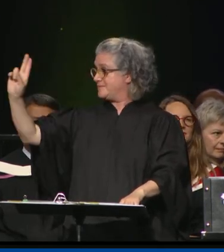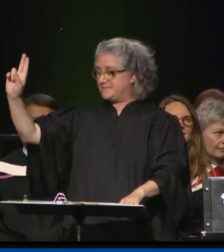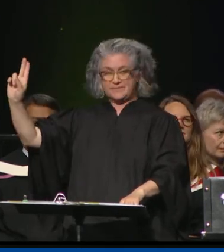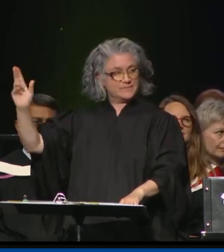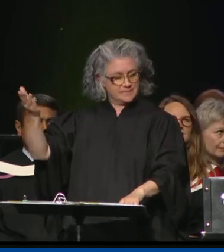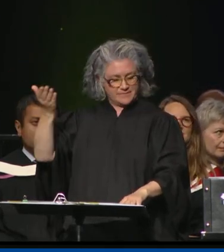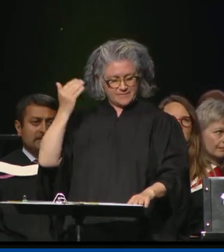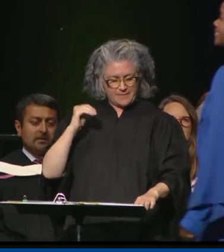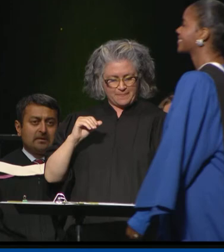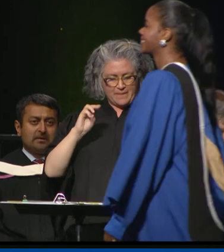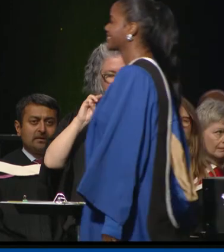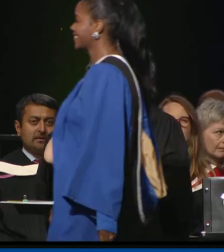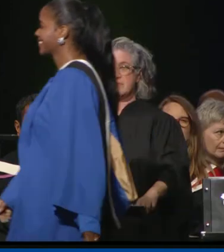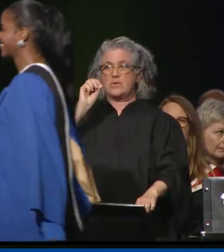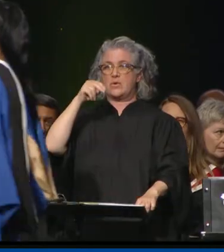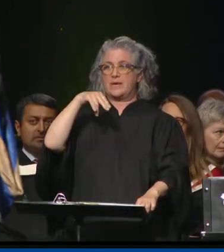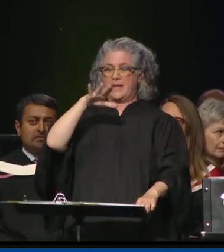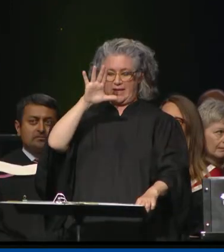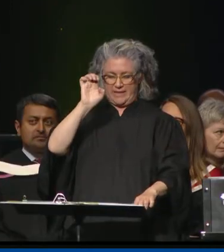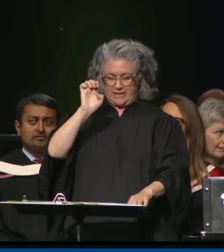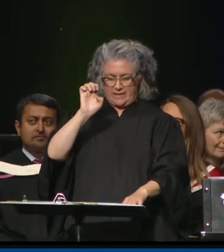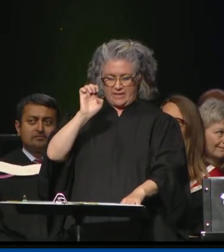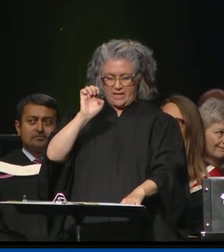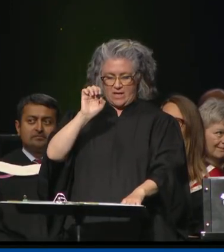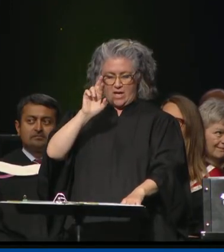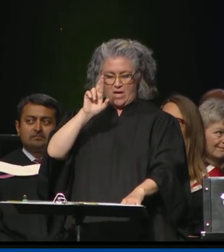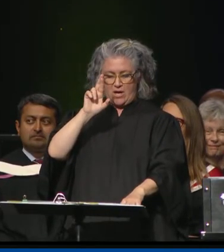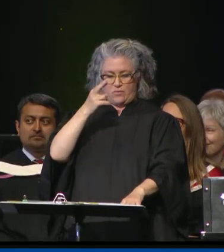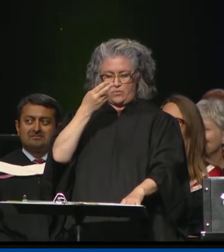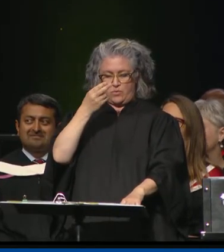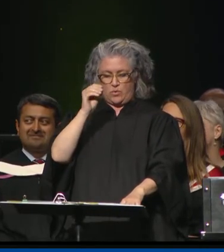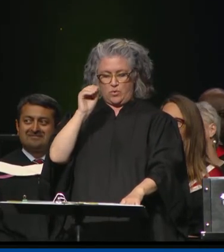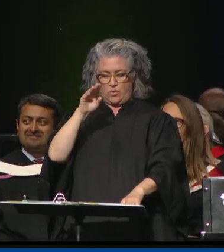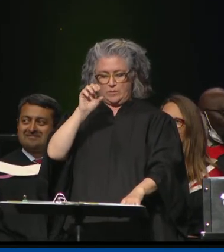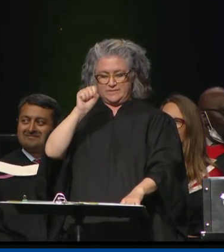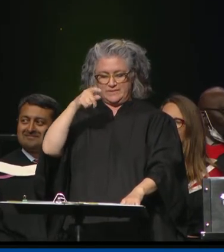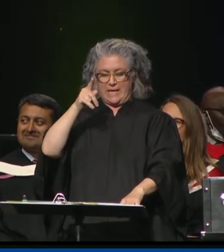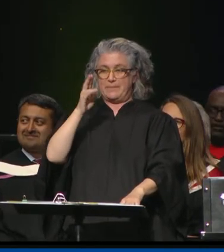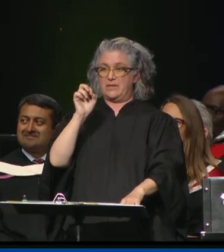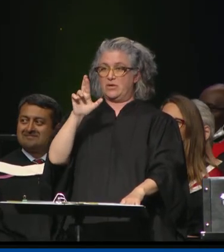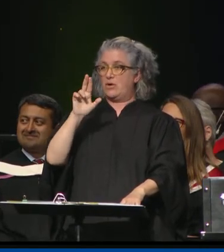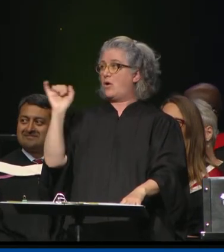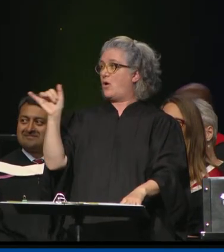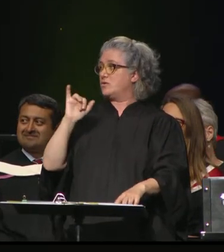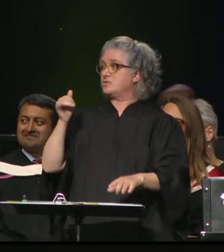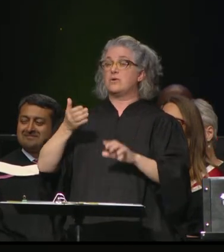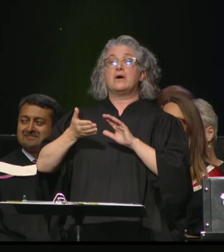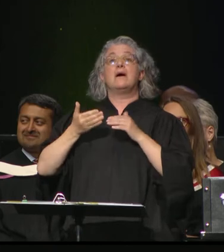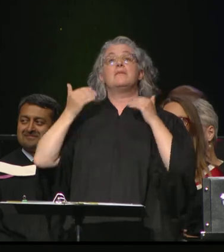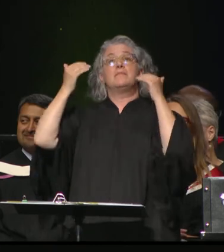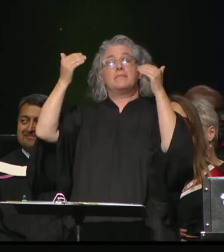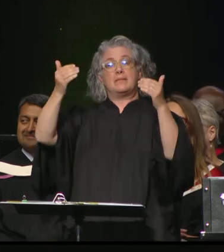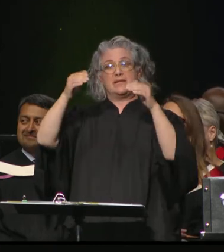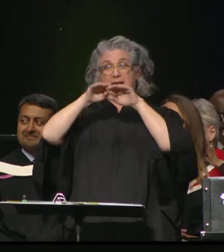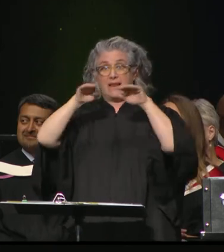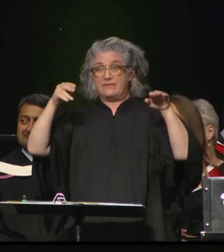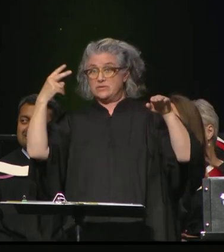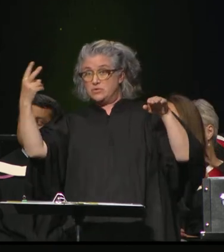Monique Rooms Napier. Monique is also receiving an advanced certificate in Public Administration and Government, Level 2.